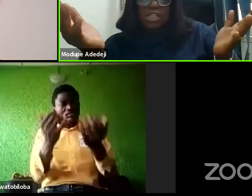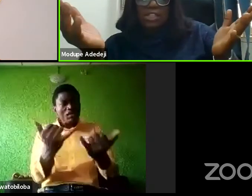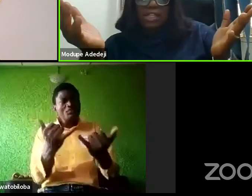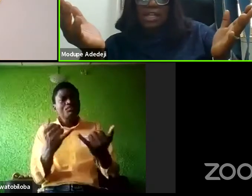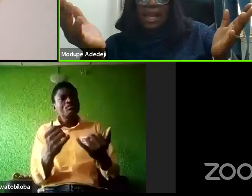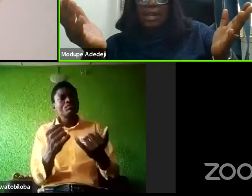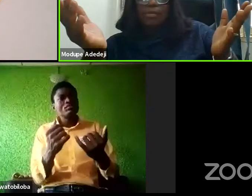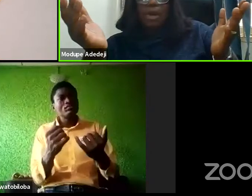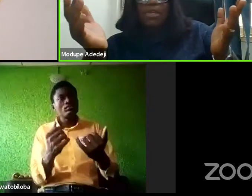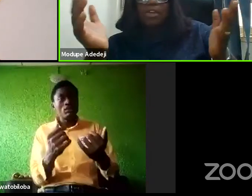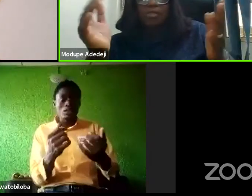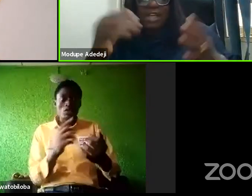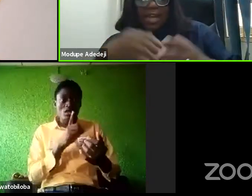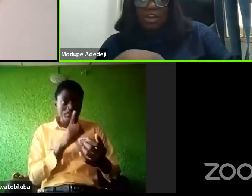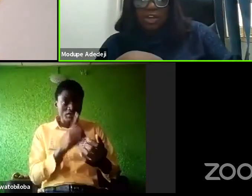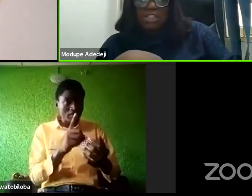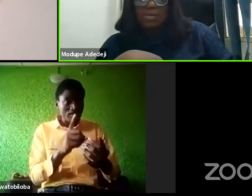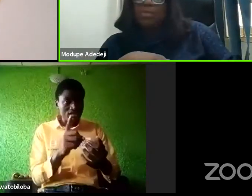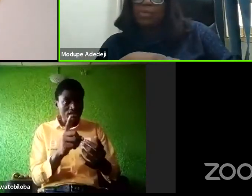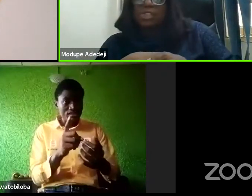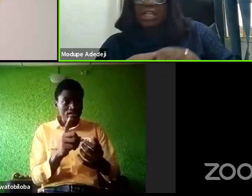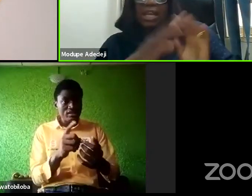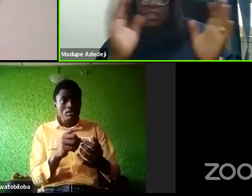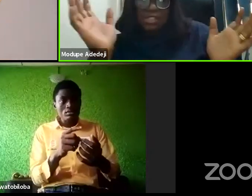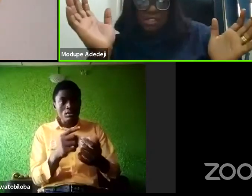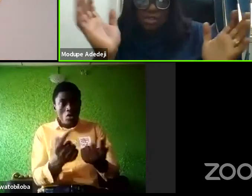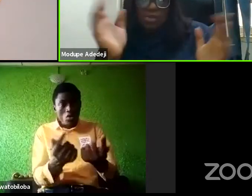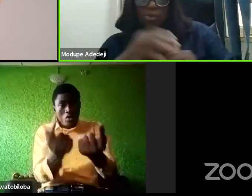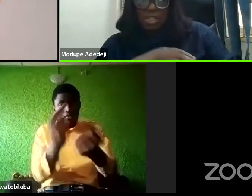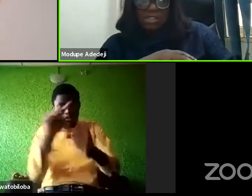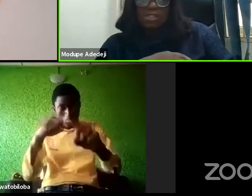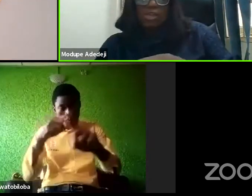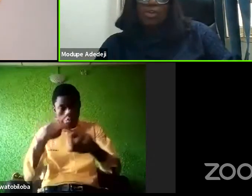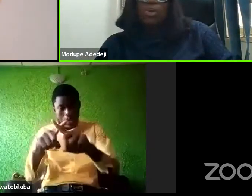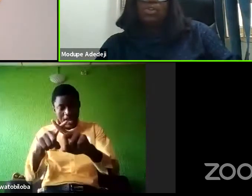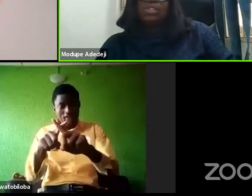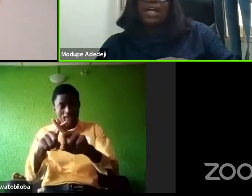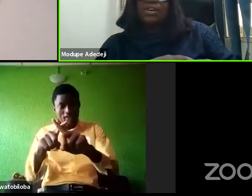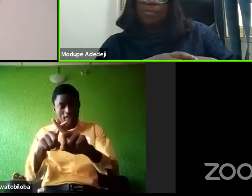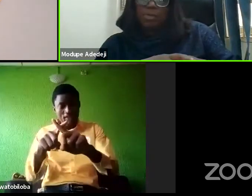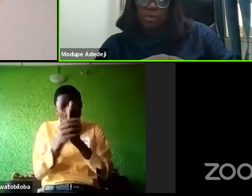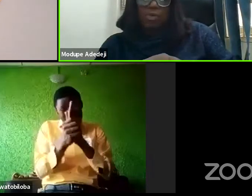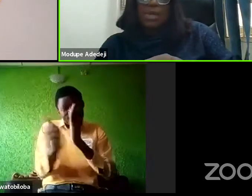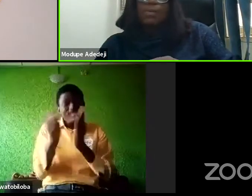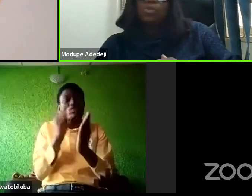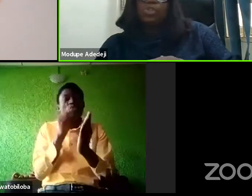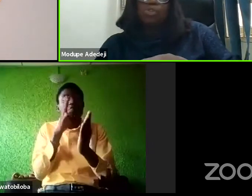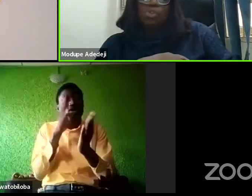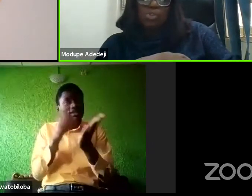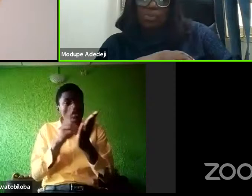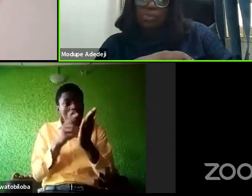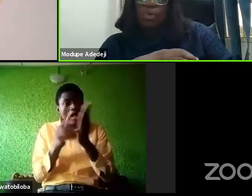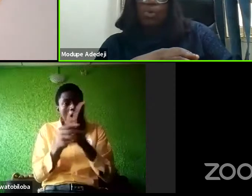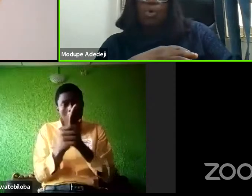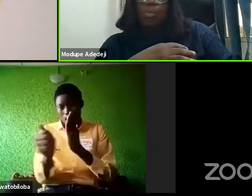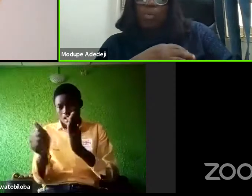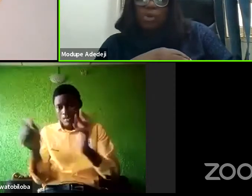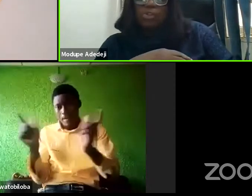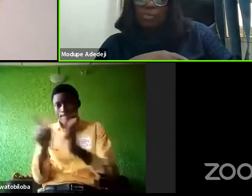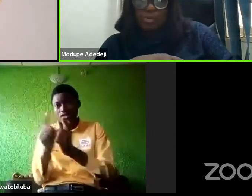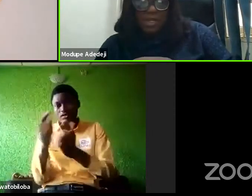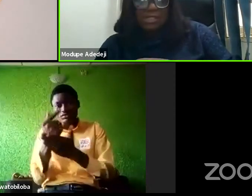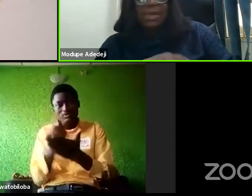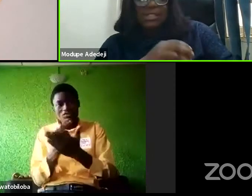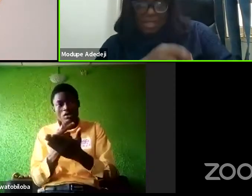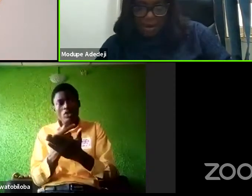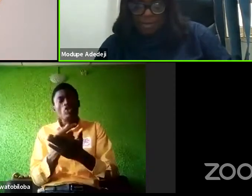eventually, the coming in of the gynecologist may put a clarity to things. So in those kind of people, we may want to introduce